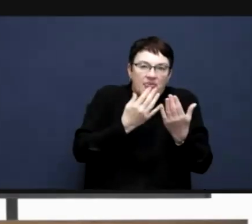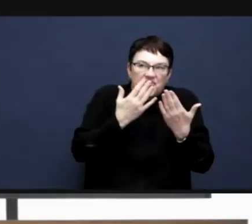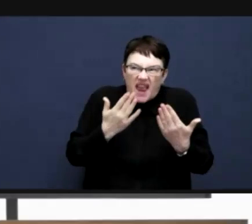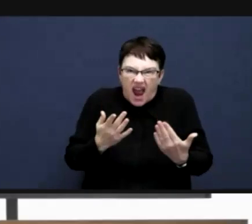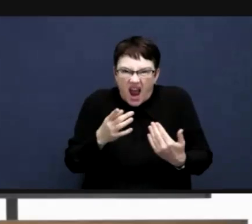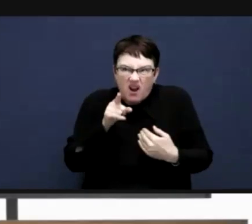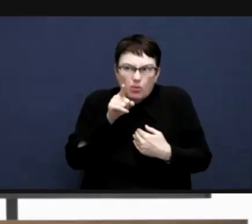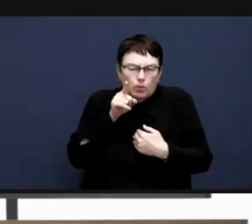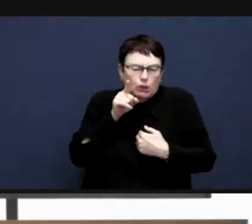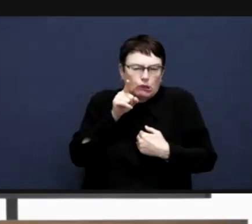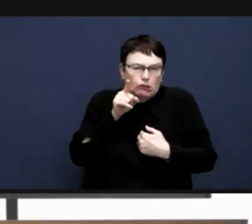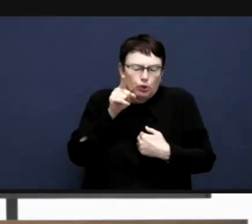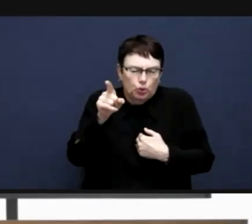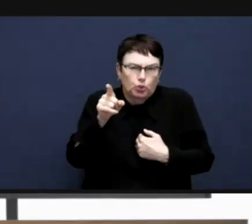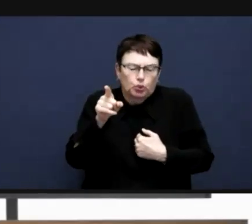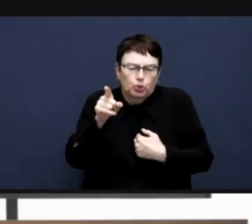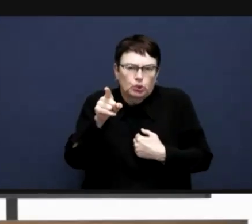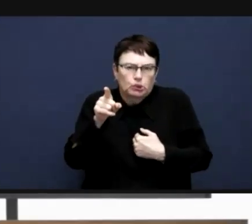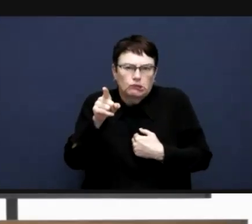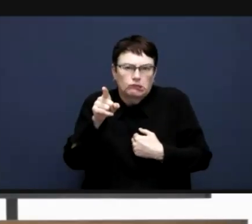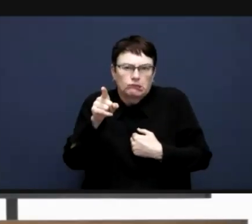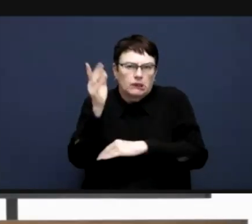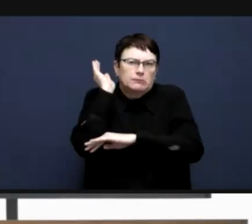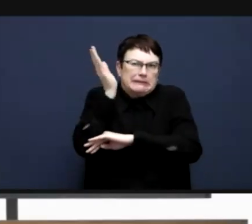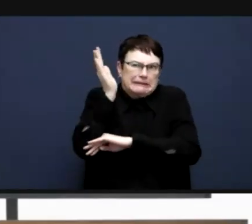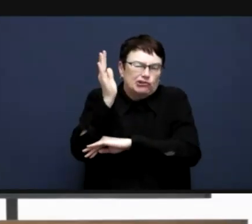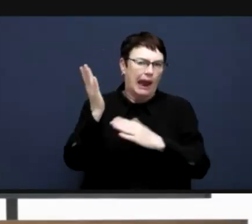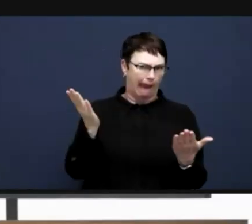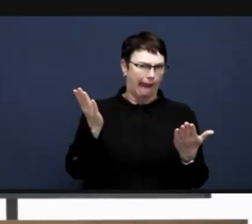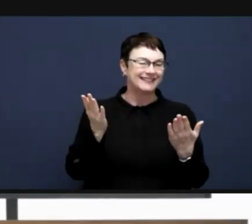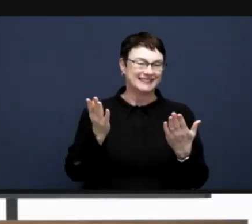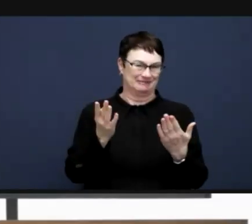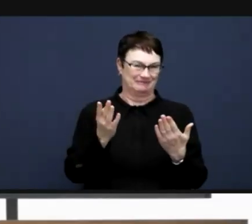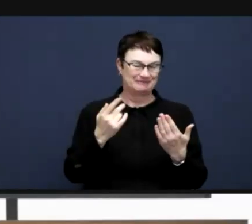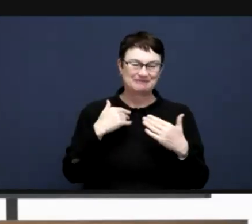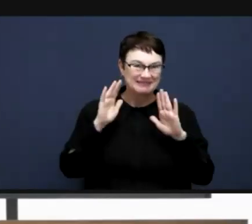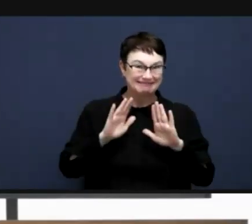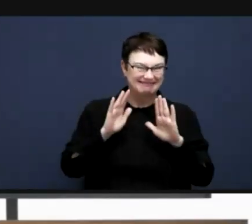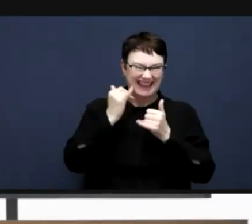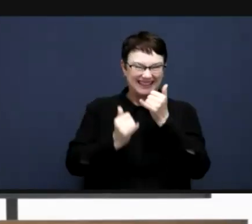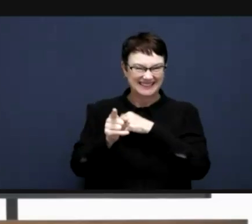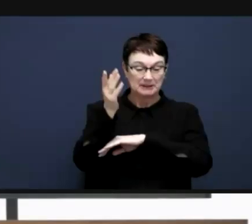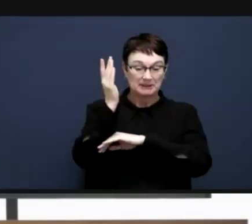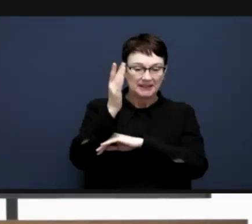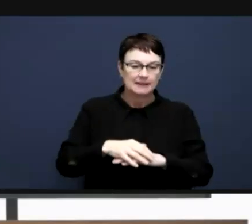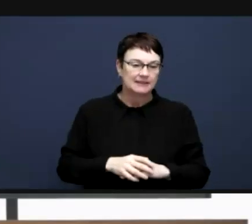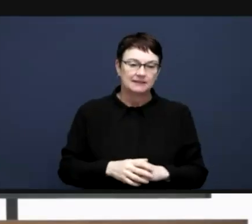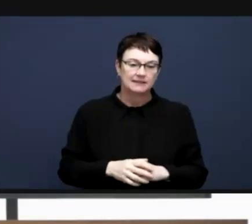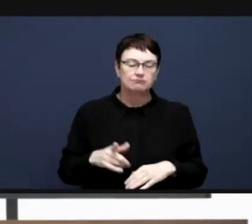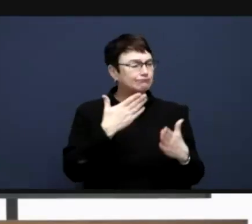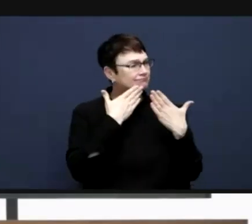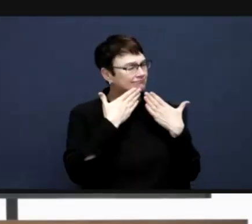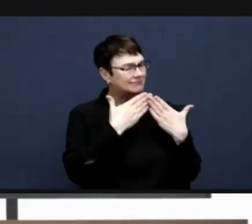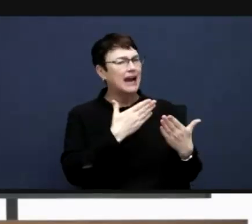keep people awake and kind of eager. So I think we say next slide and hope for, yeah. Thank you for being awake still.